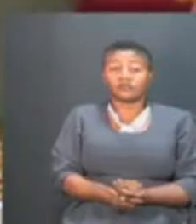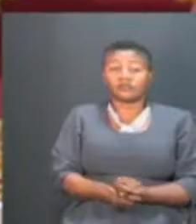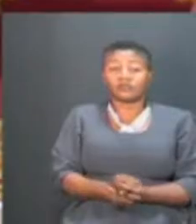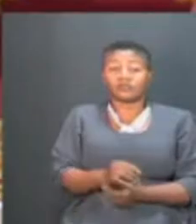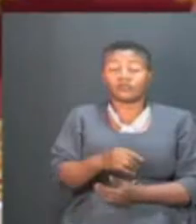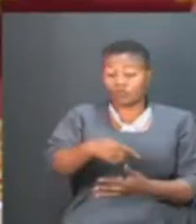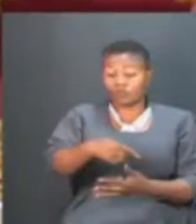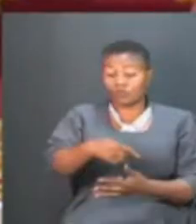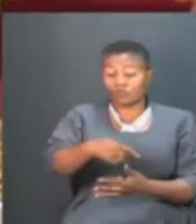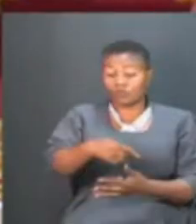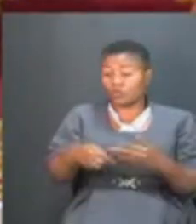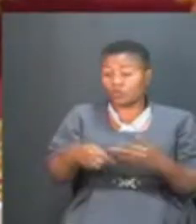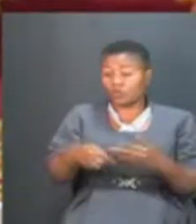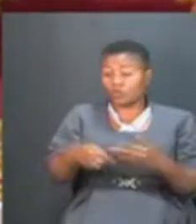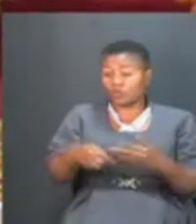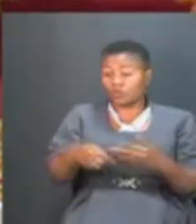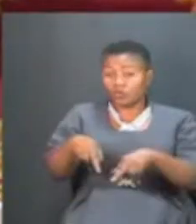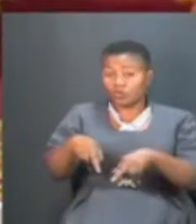the above-mentioned roads